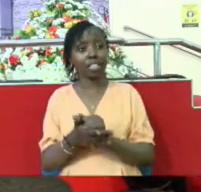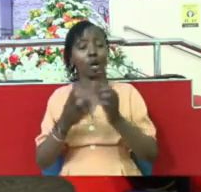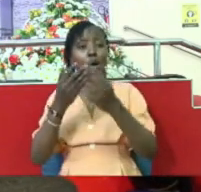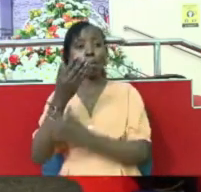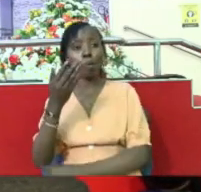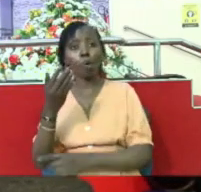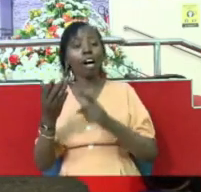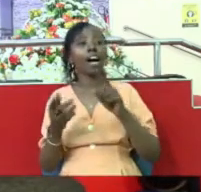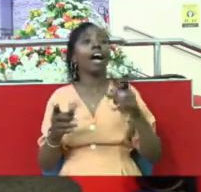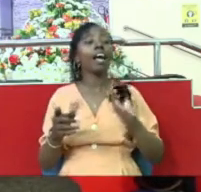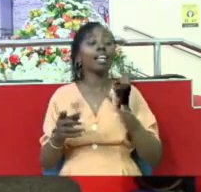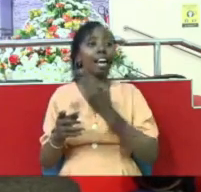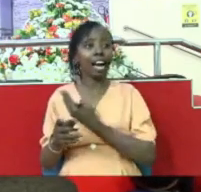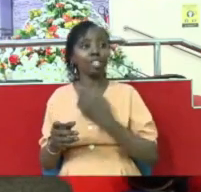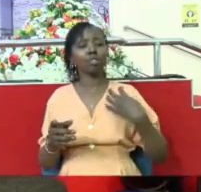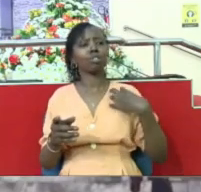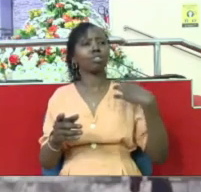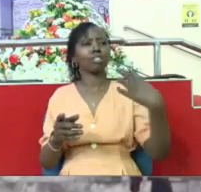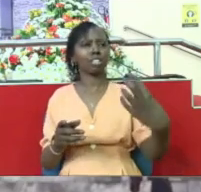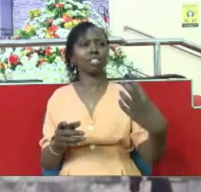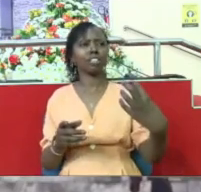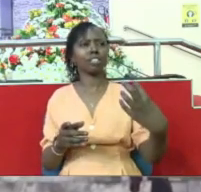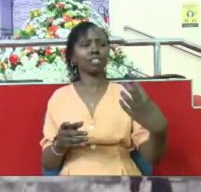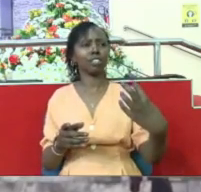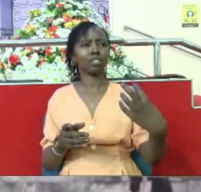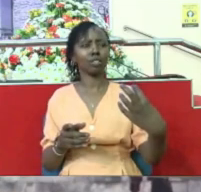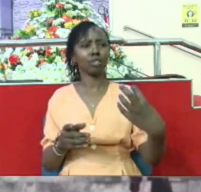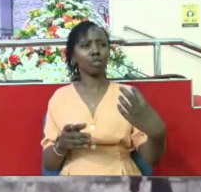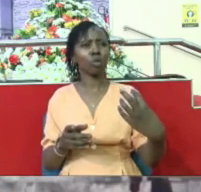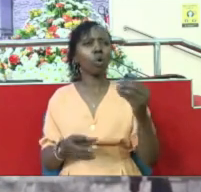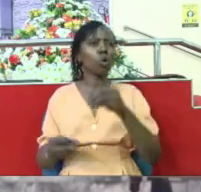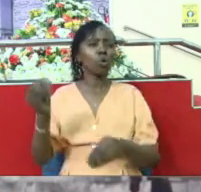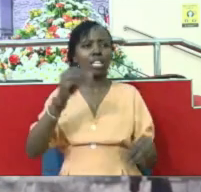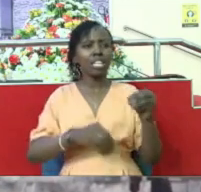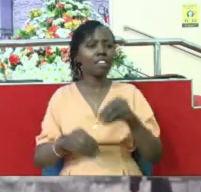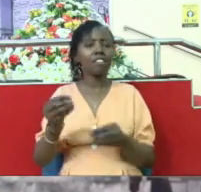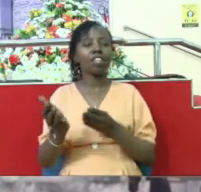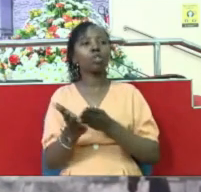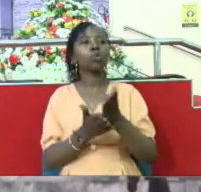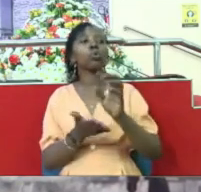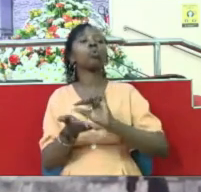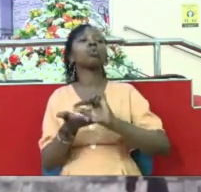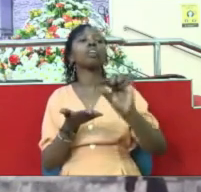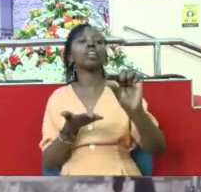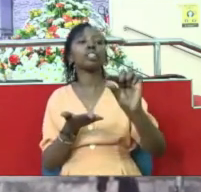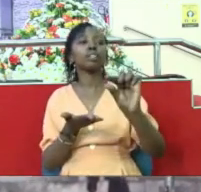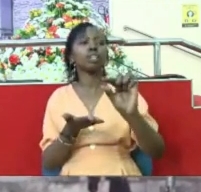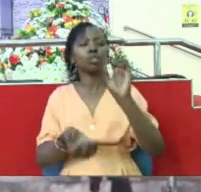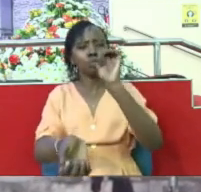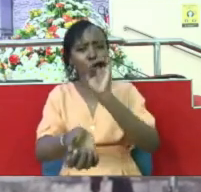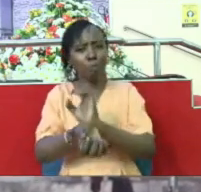Tukue, tajiri. Grace-based motive for giving. Aha, ukitoa kwa sababu so Paul is saying, Paulo